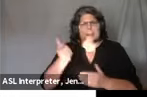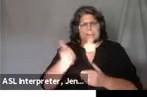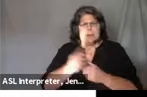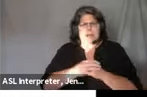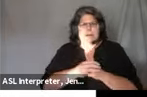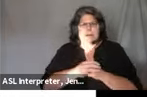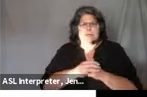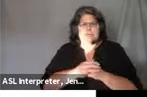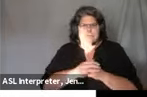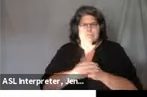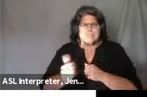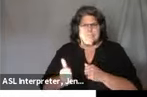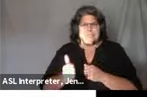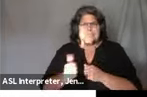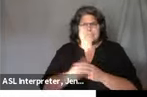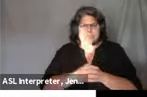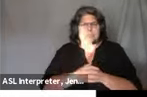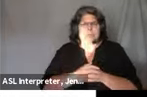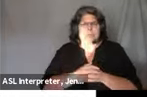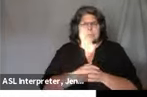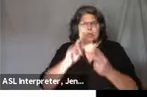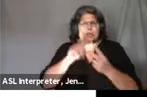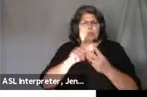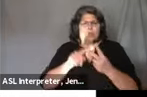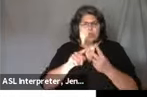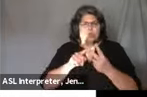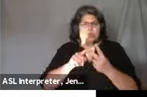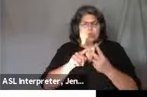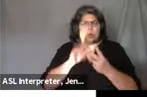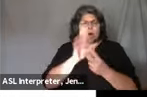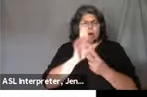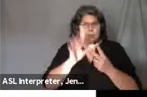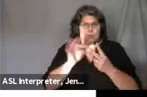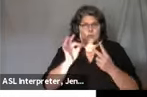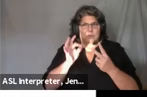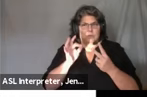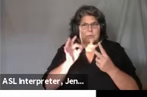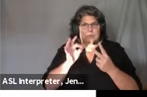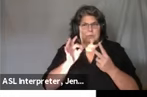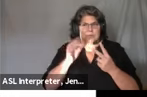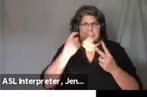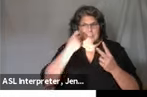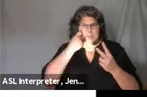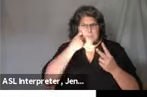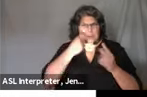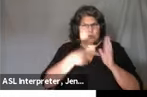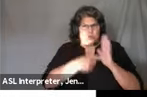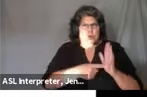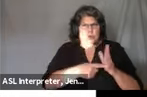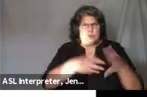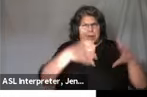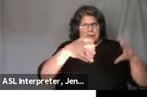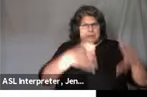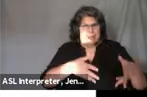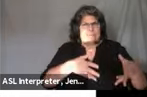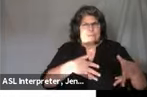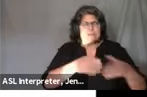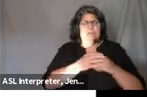The two alternatives that, build alternatives that remain under